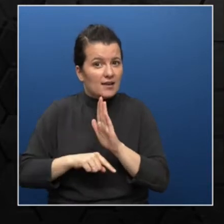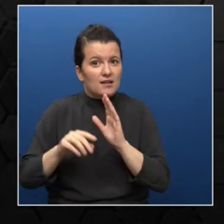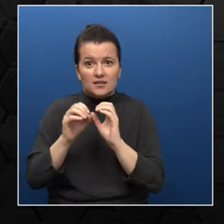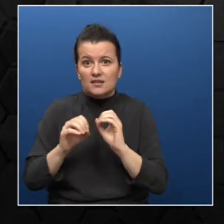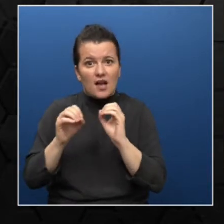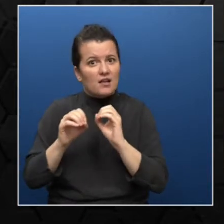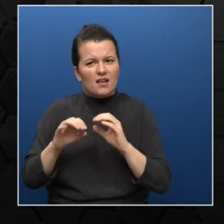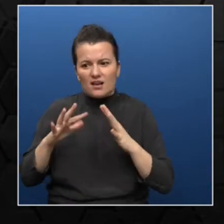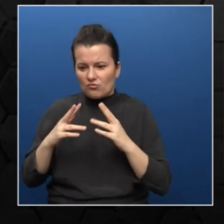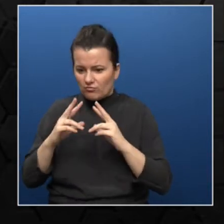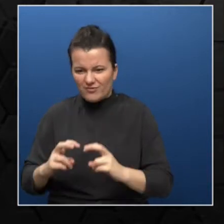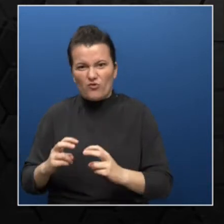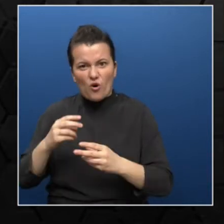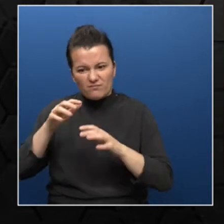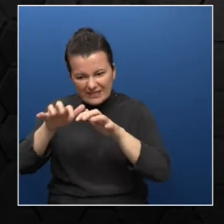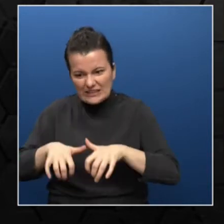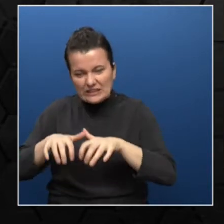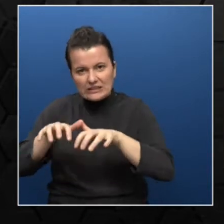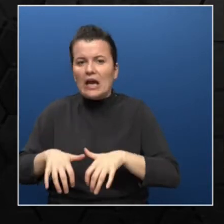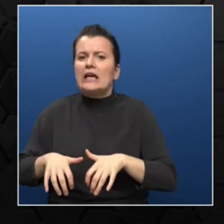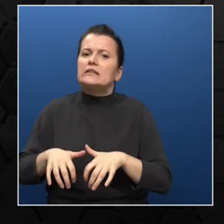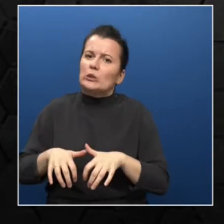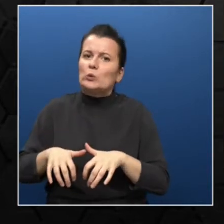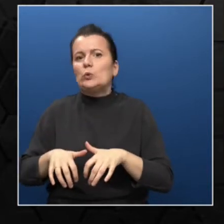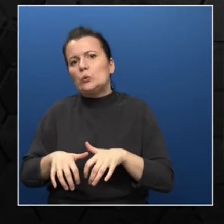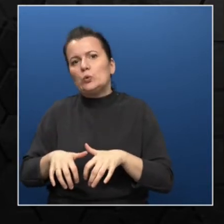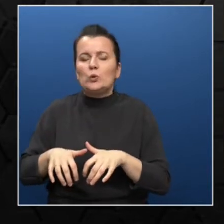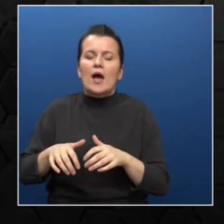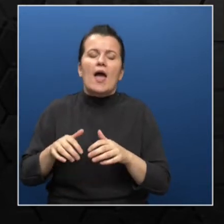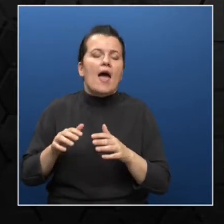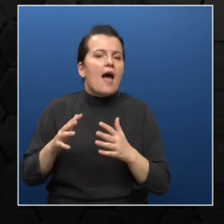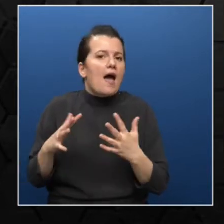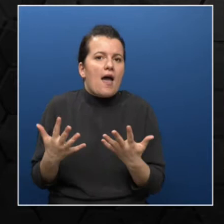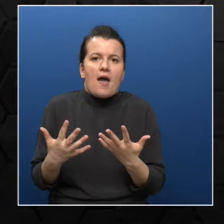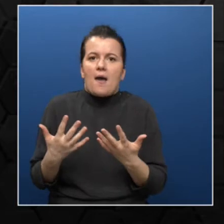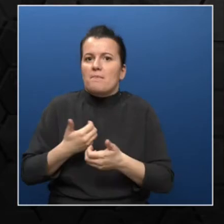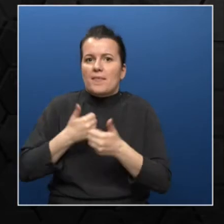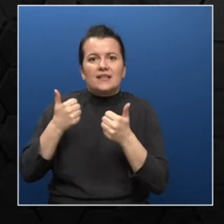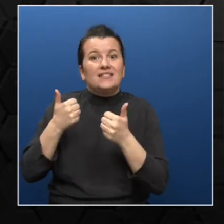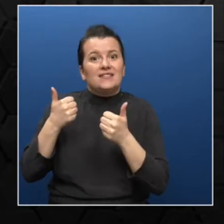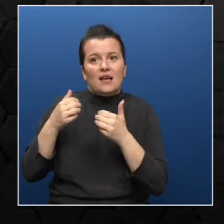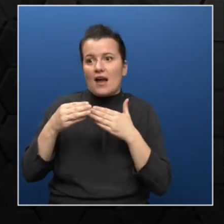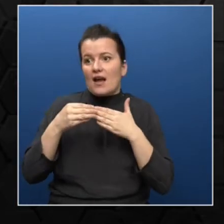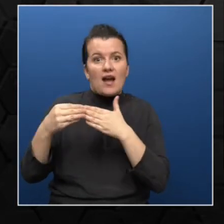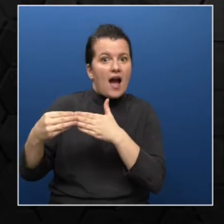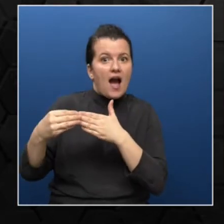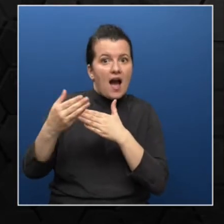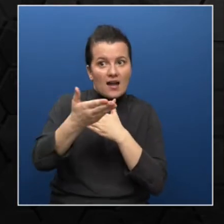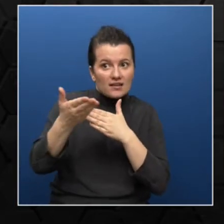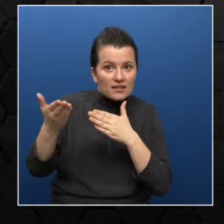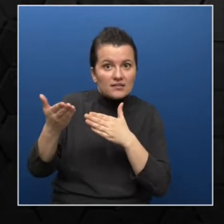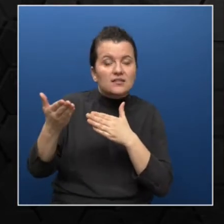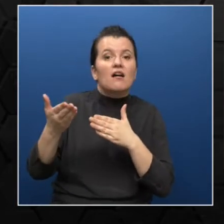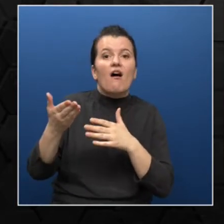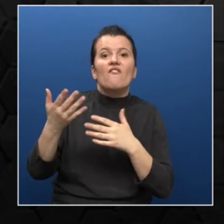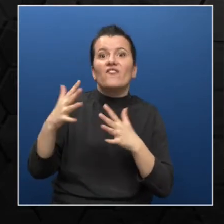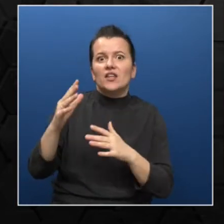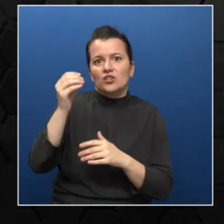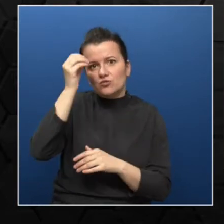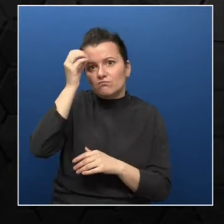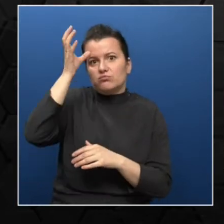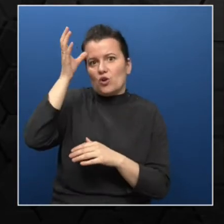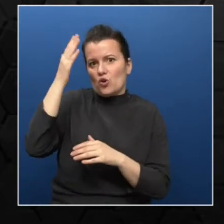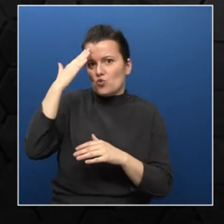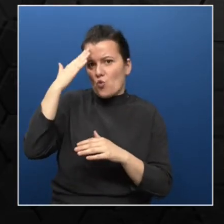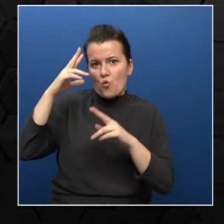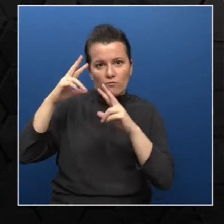Herculean. It's always best to take the right tips and guidance from people that are interested and are experienced in the same